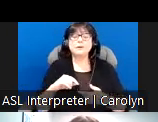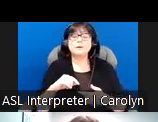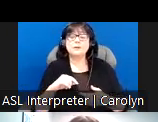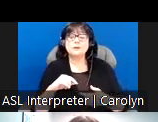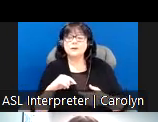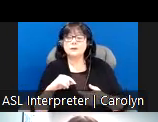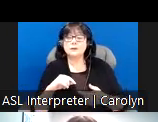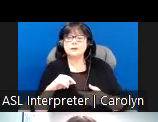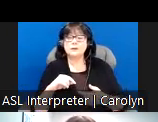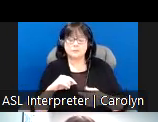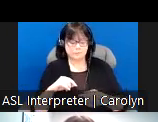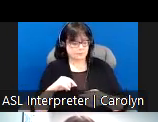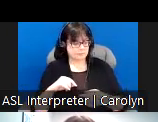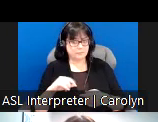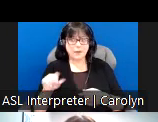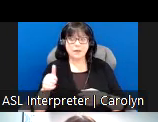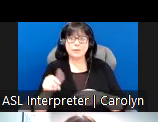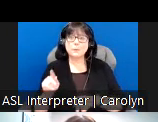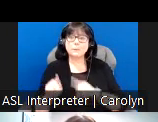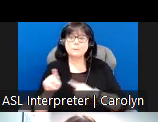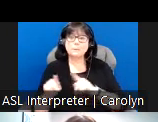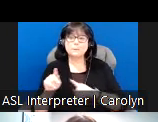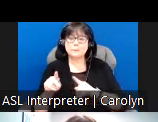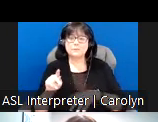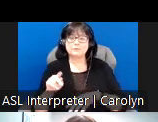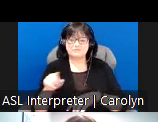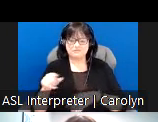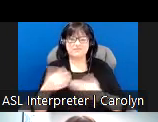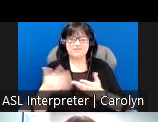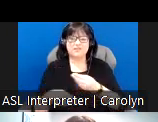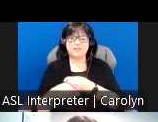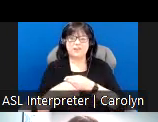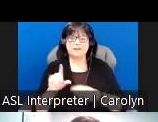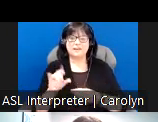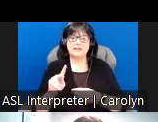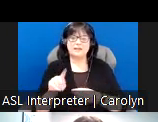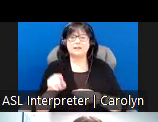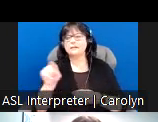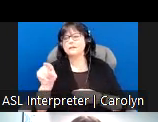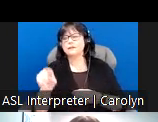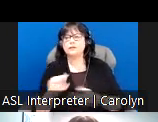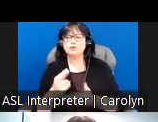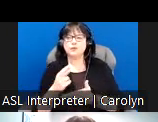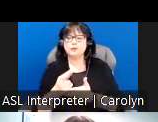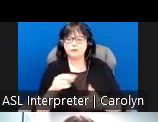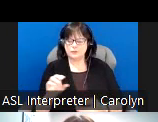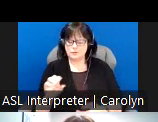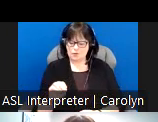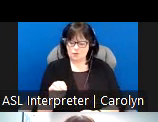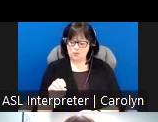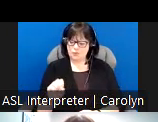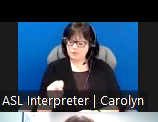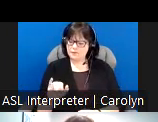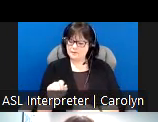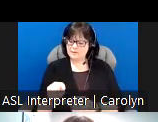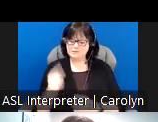other people have provided the link to the resources. So I guess it's OSIT Yes. that we're looking